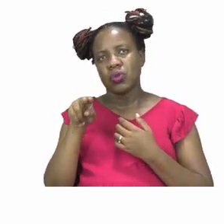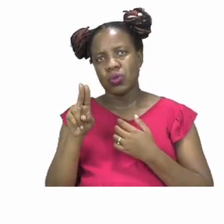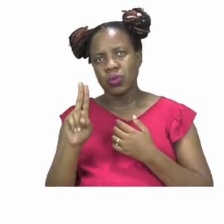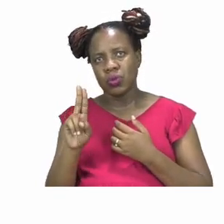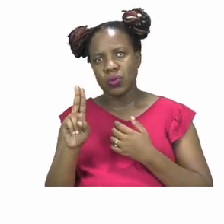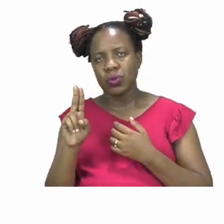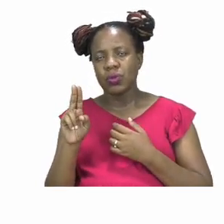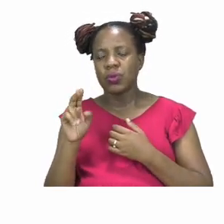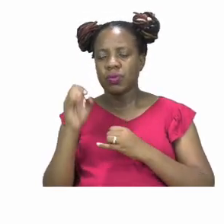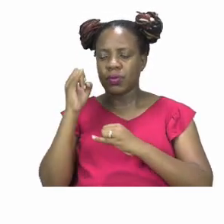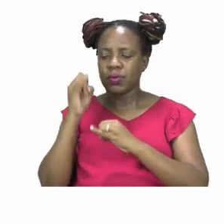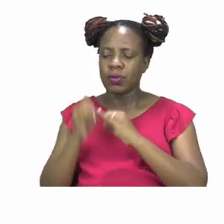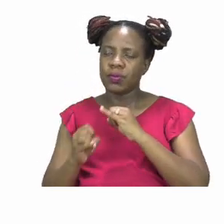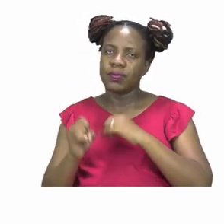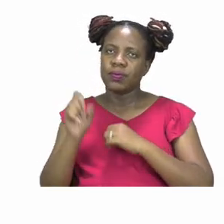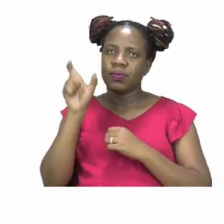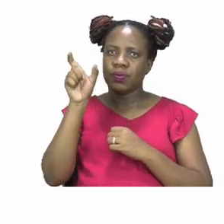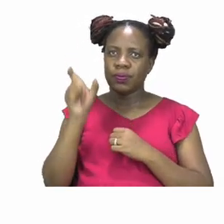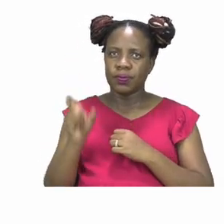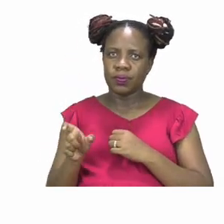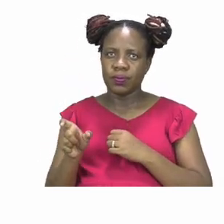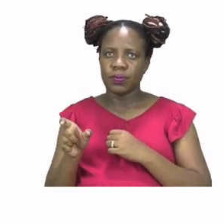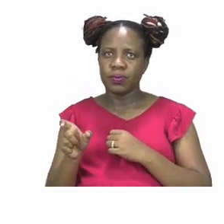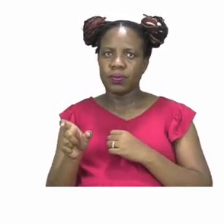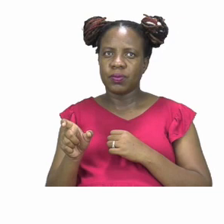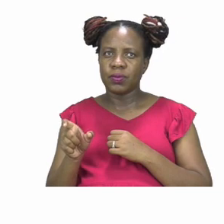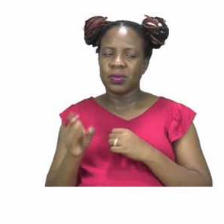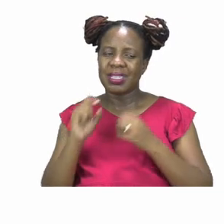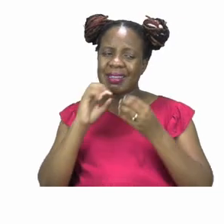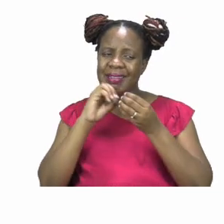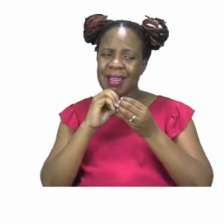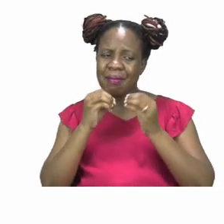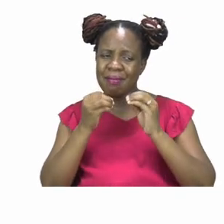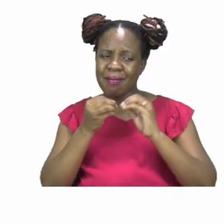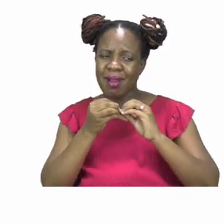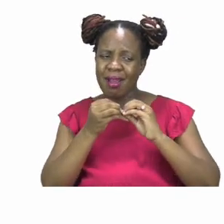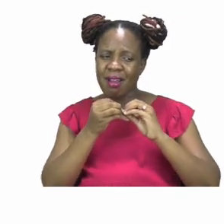in the last column, you need to give us the place